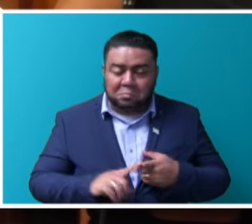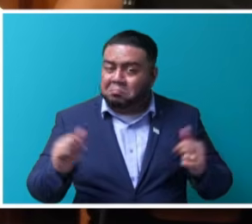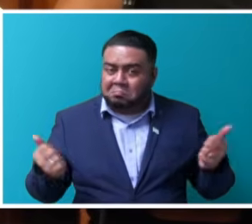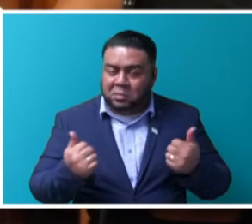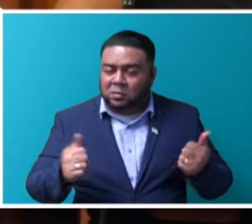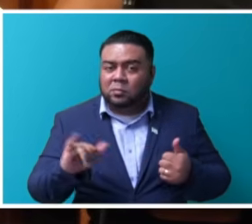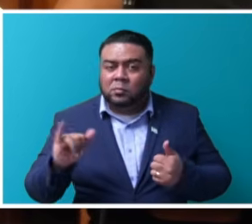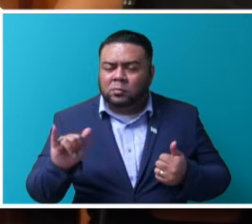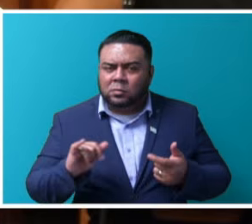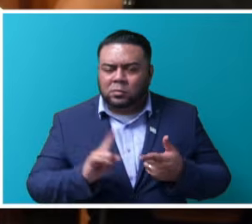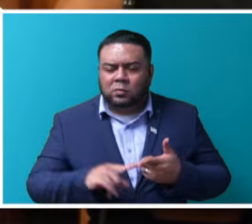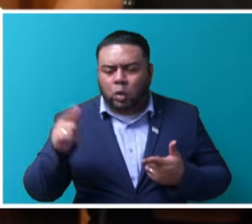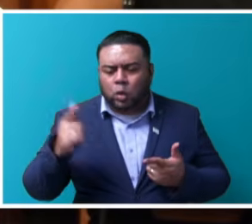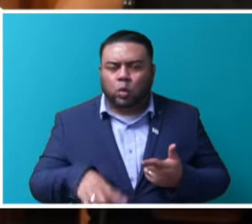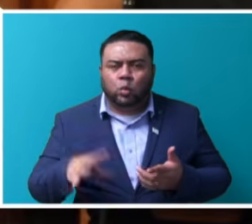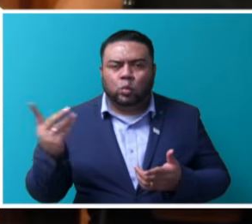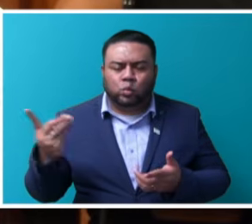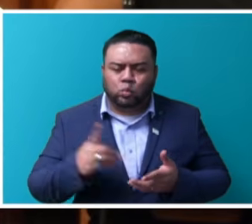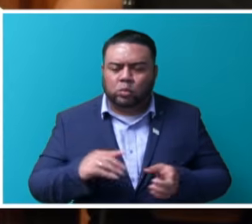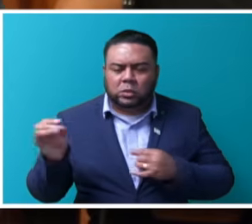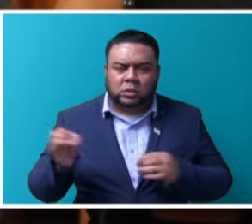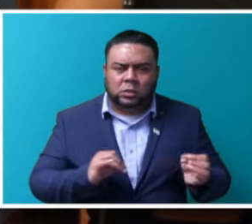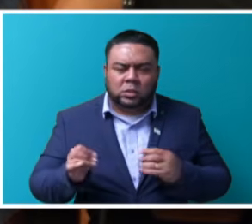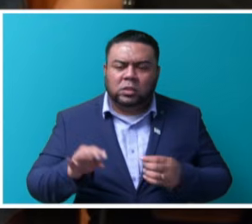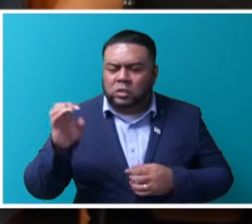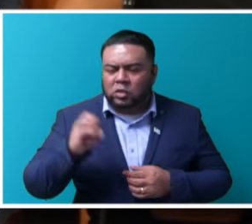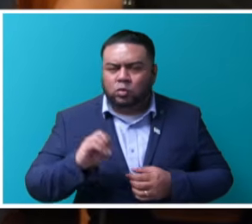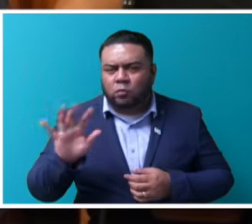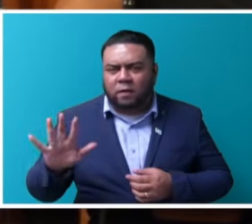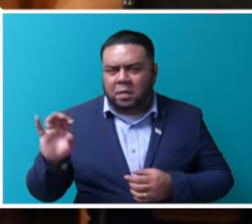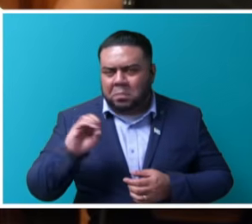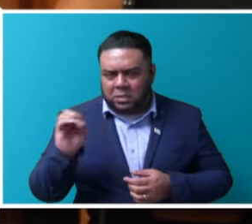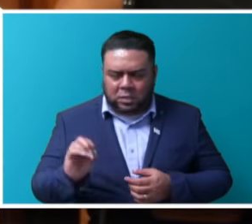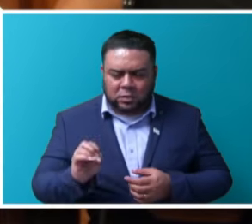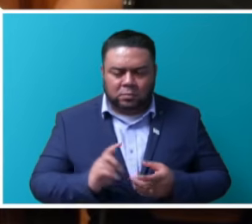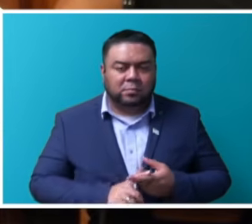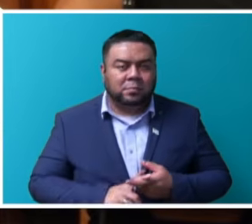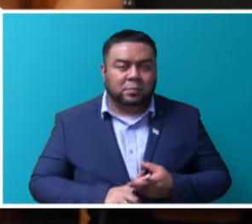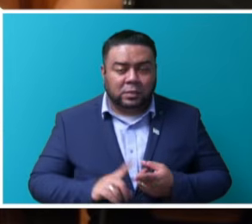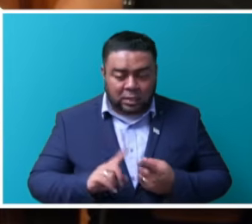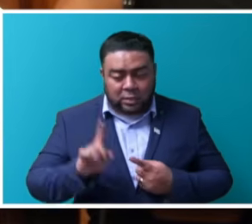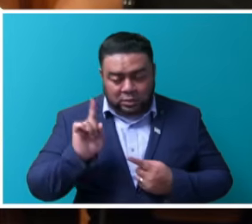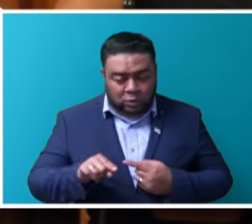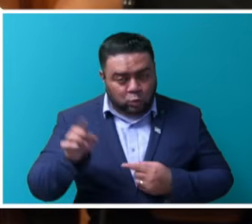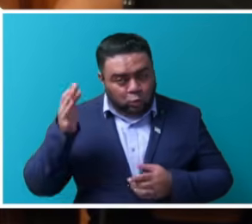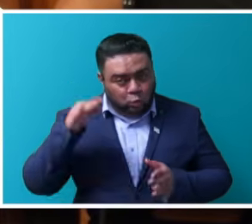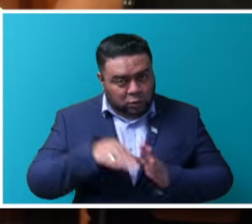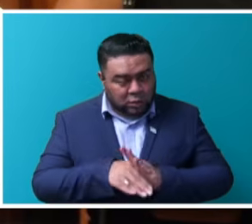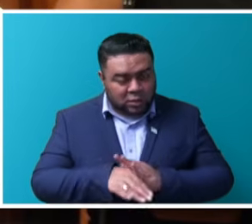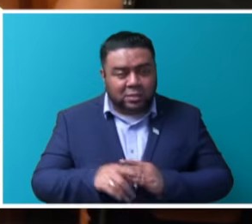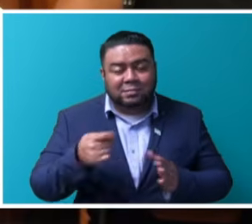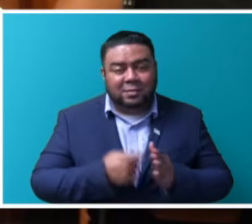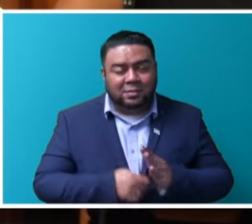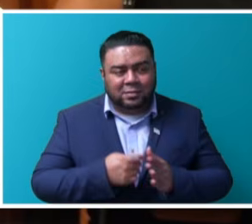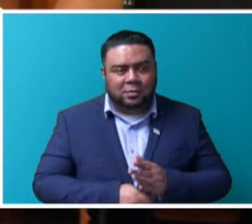of which attract low duty of 0 to 5%. This reduction in indirect taxes must